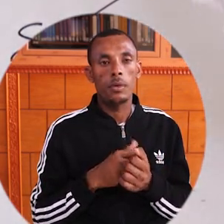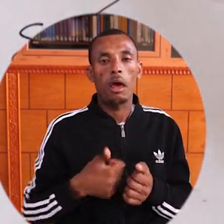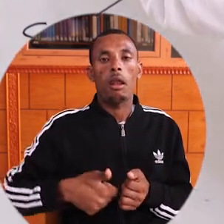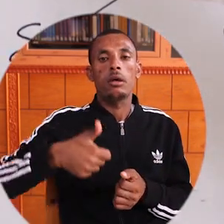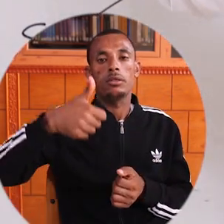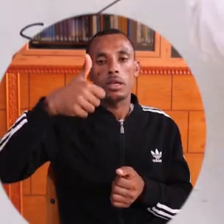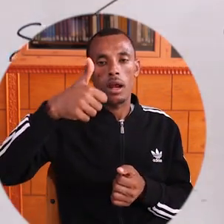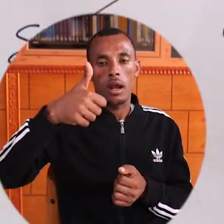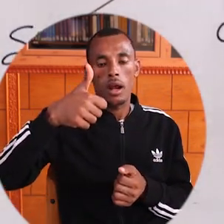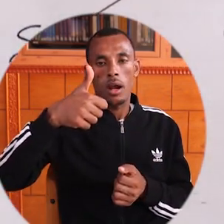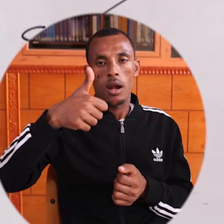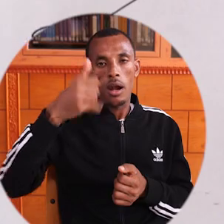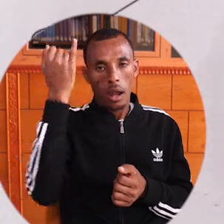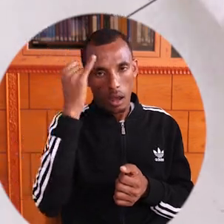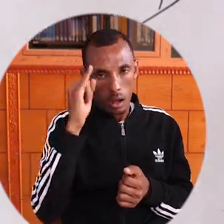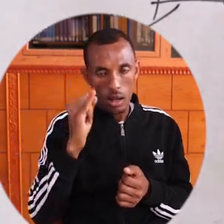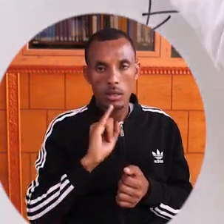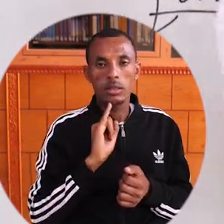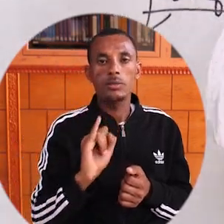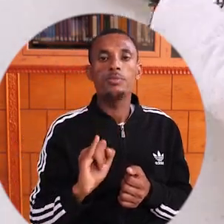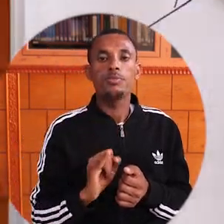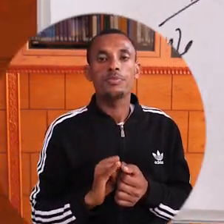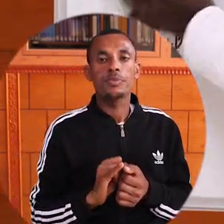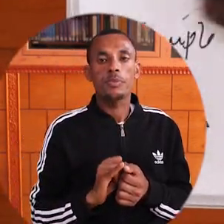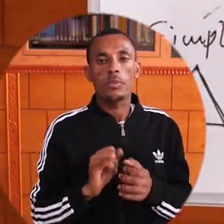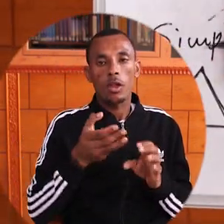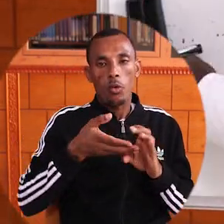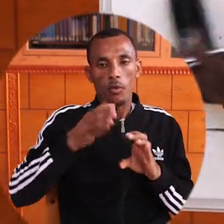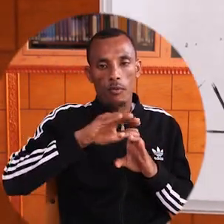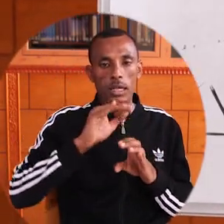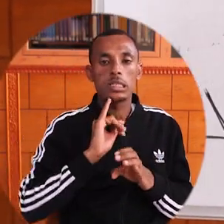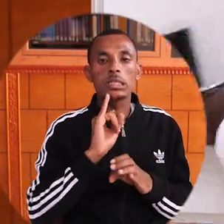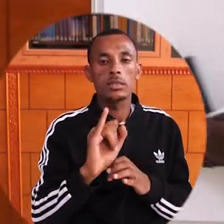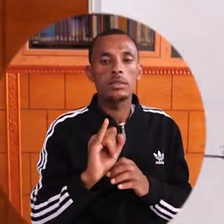Another main point on the given the diagonal of a convex polygon is